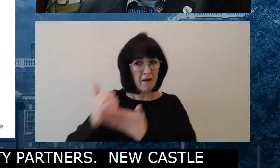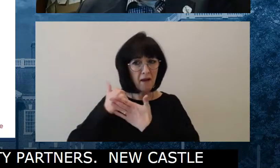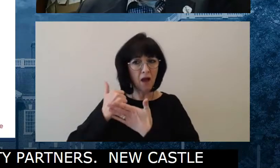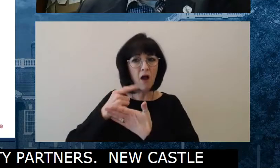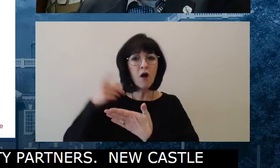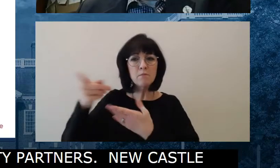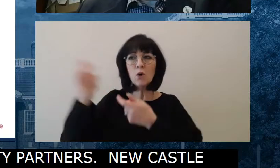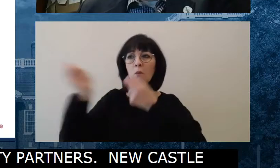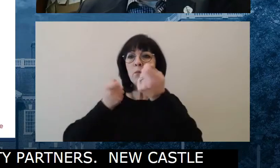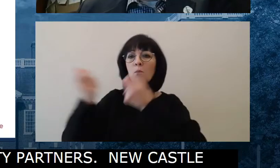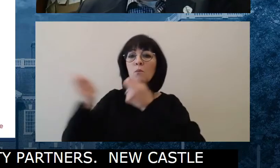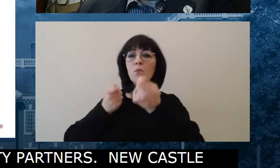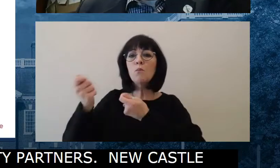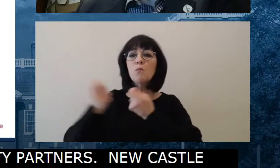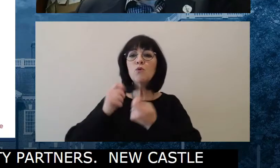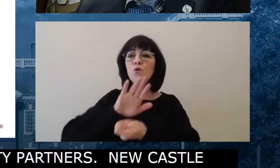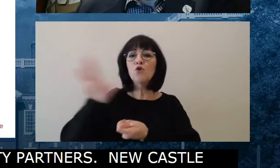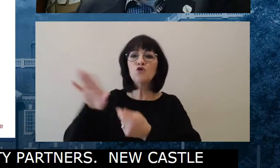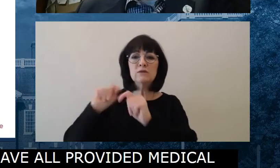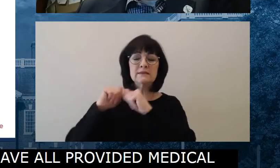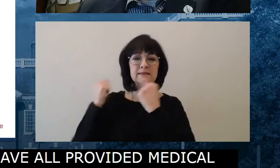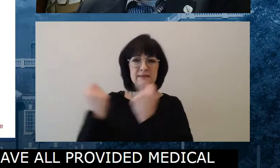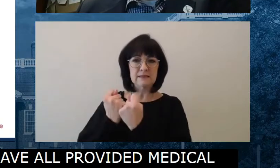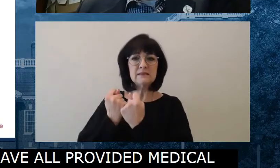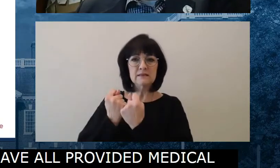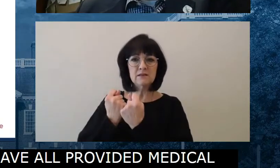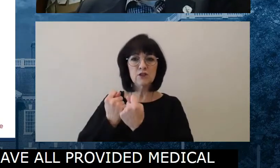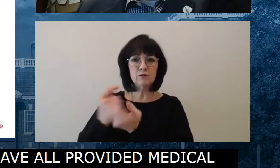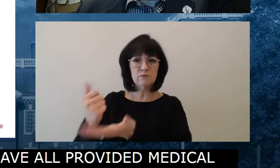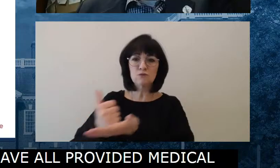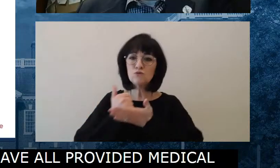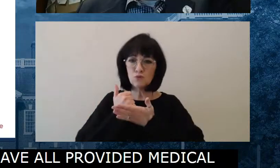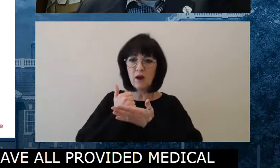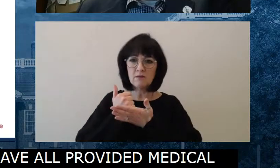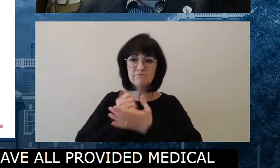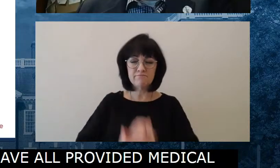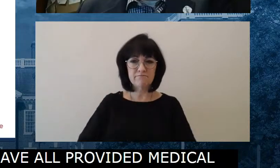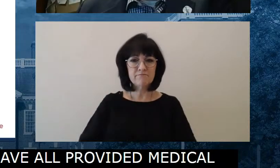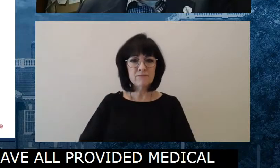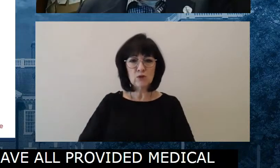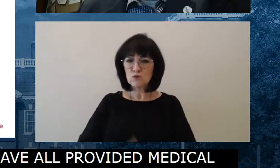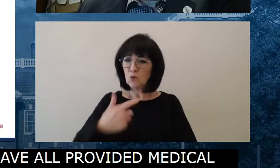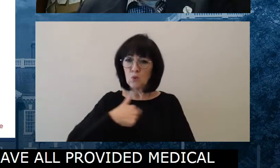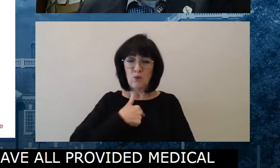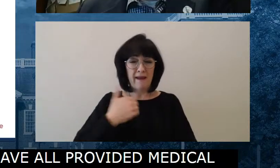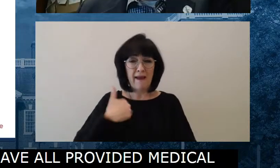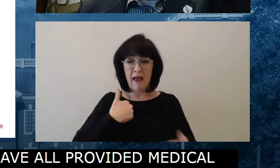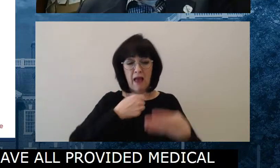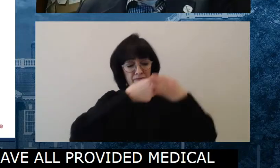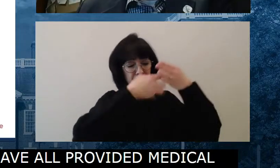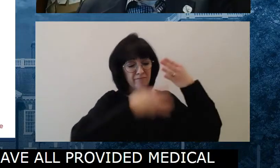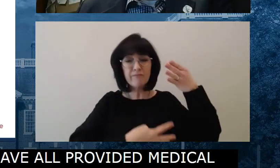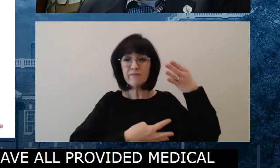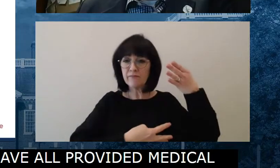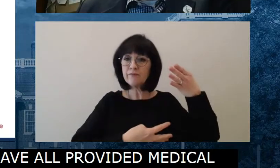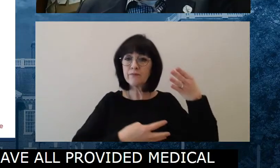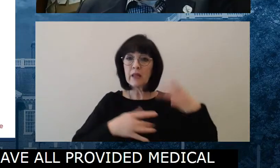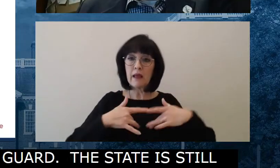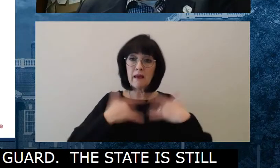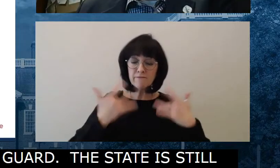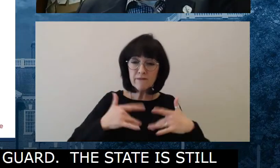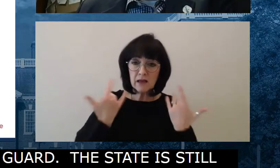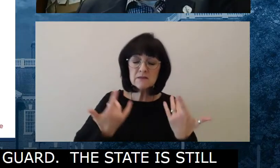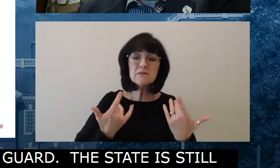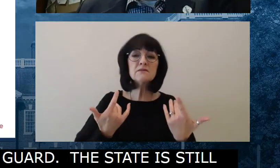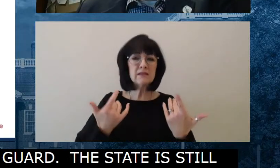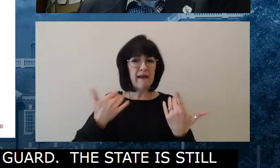in to assist us through this pandemic. So the state's still here. We have a lot of efforts coming up, as well as the community events, but we'll be here